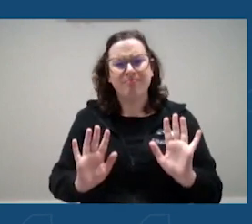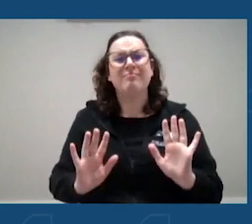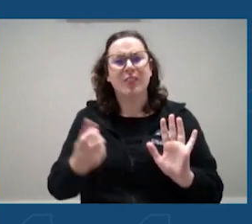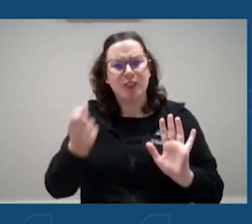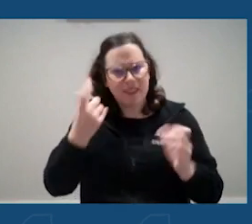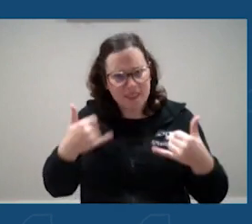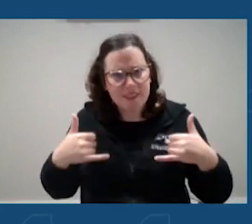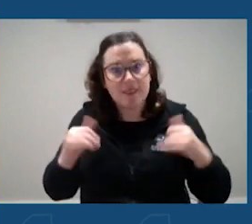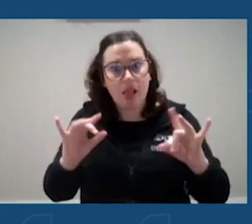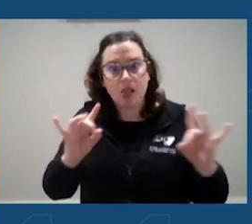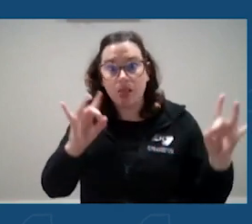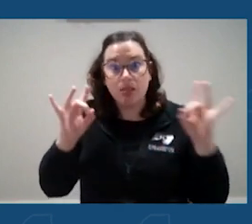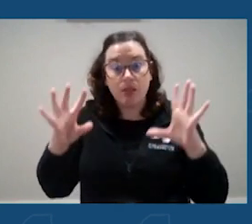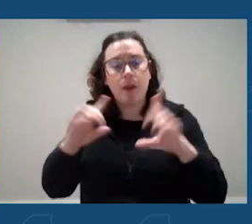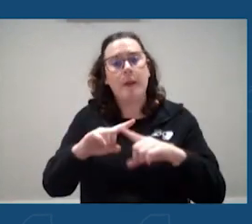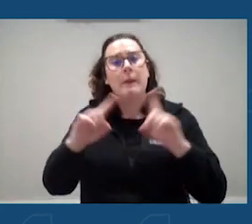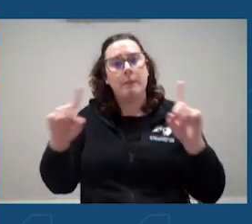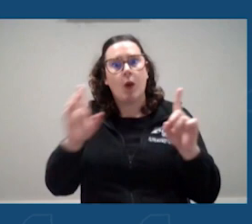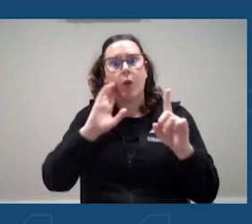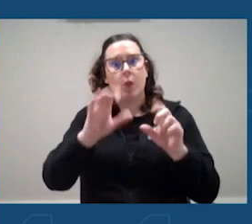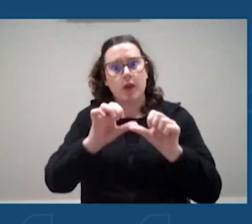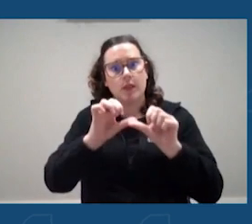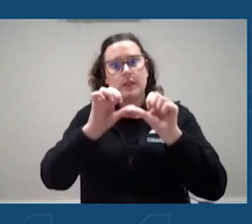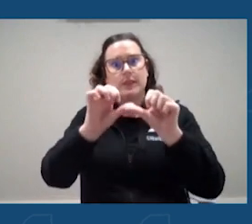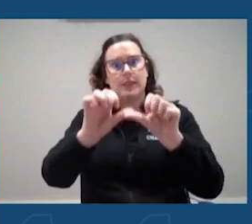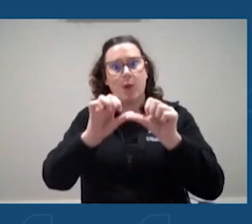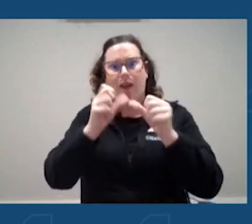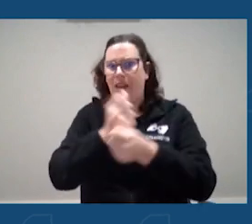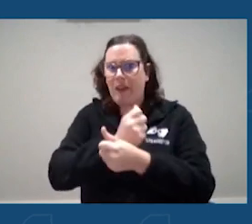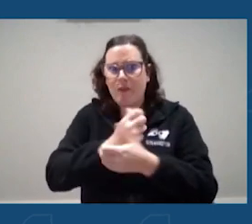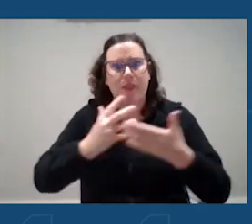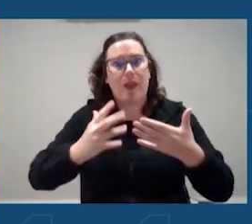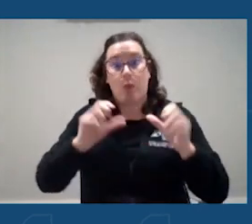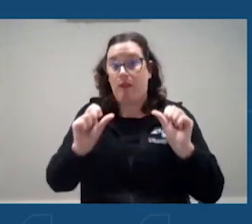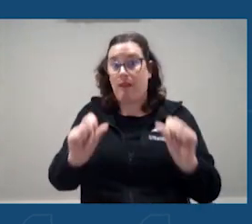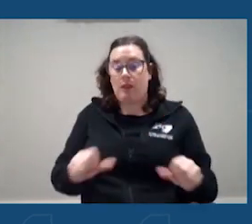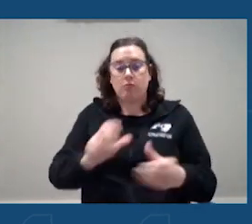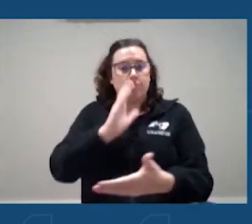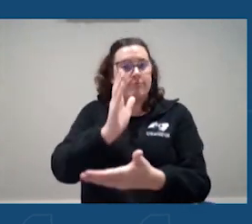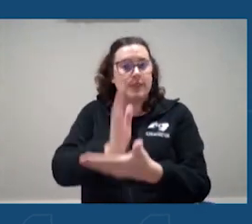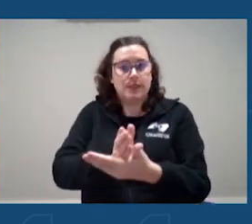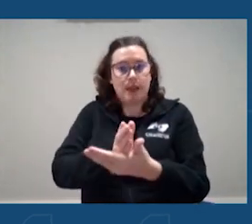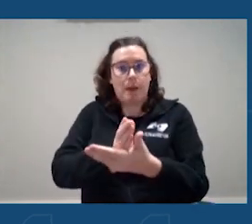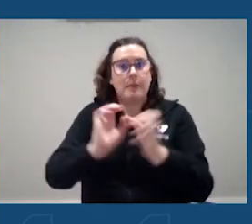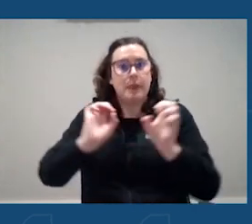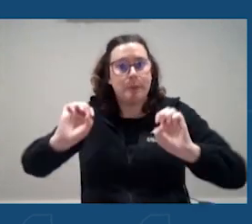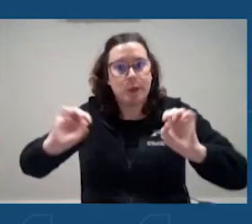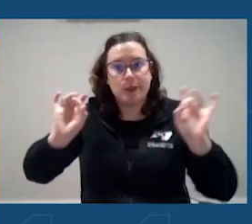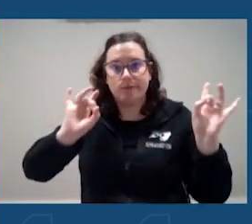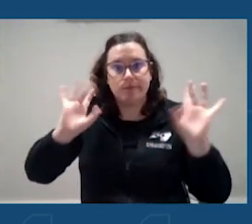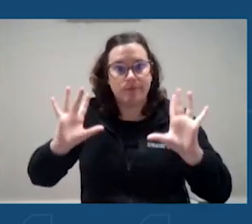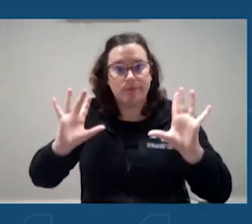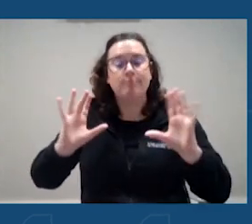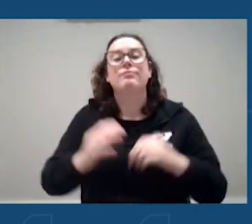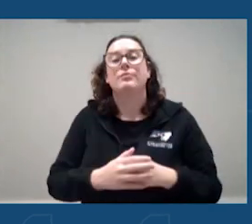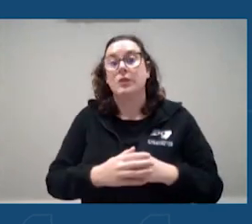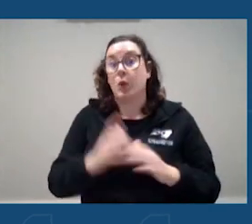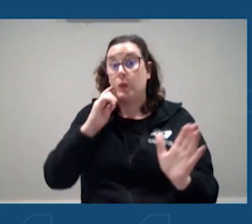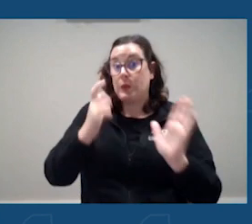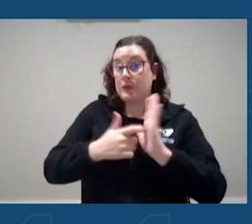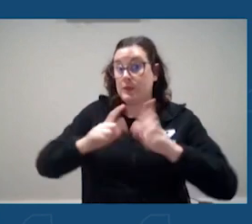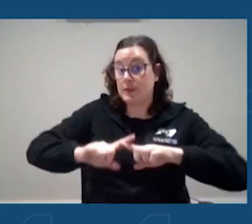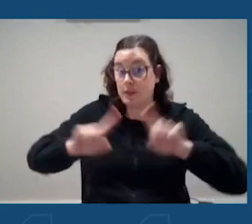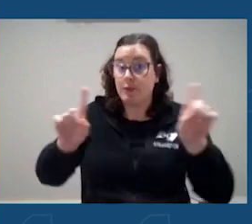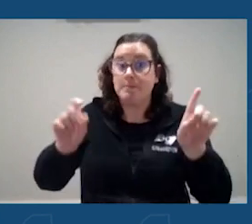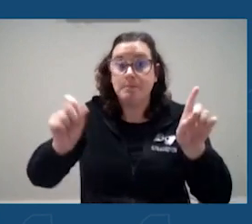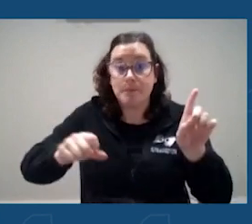continue devoting everything we have at our disposal to stop this crisis, because we are seeing a difference. We need to help people get through